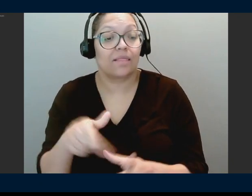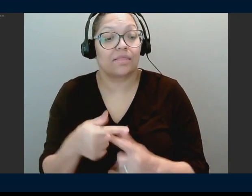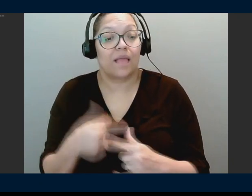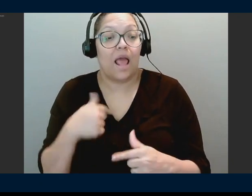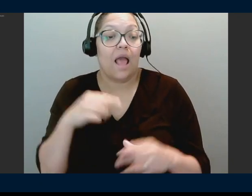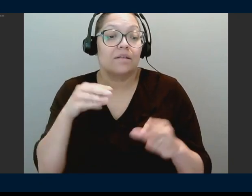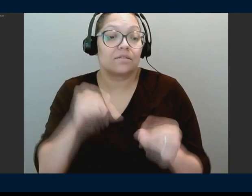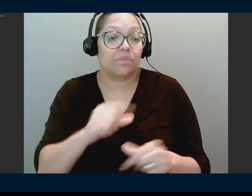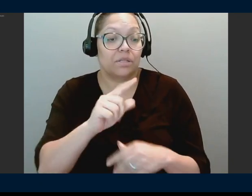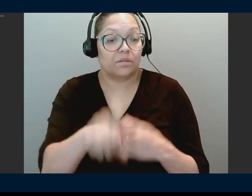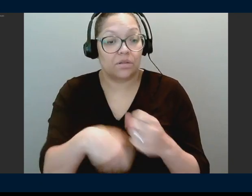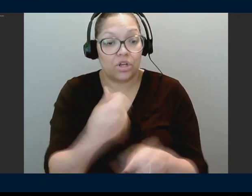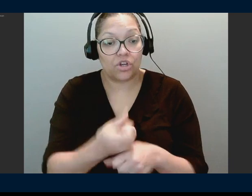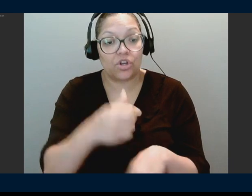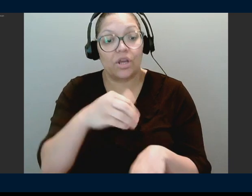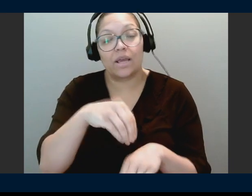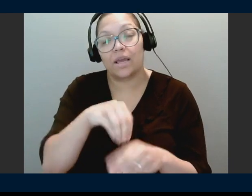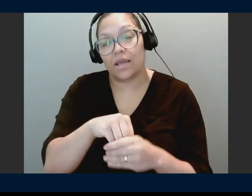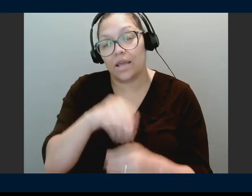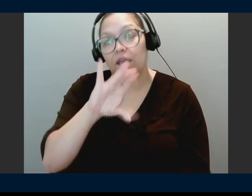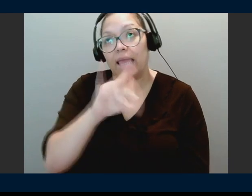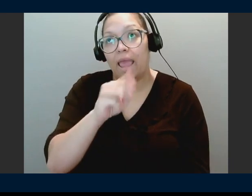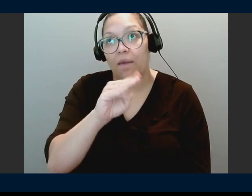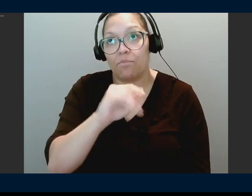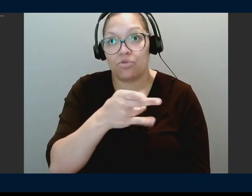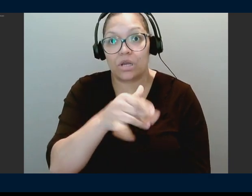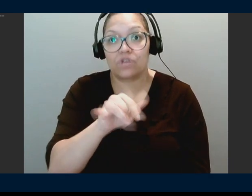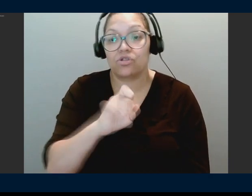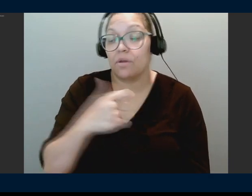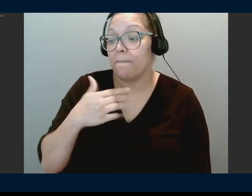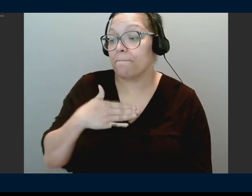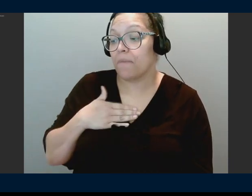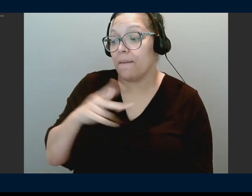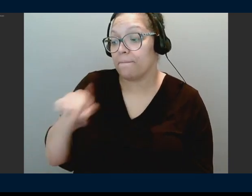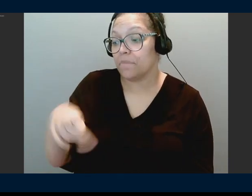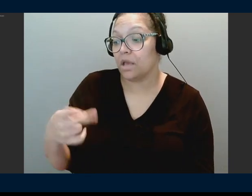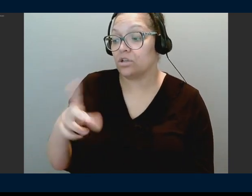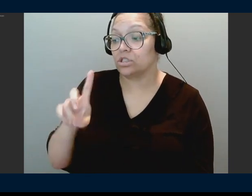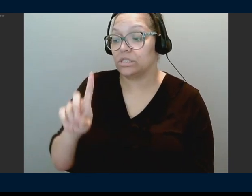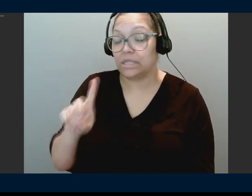Cambridge as a Churchill Scholar. And then I did my PhD at Berkeley